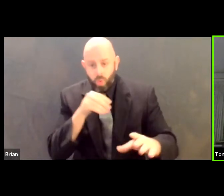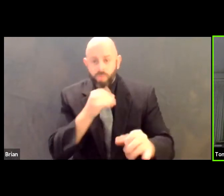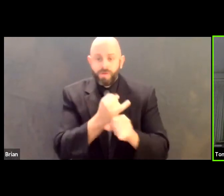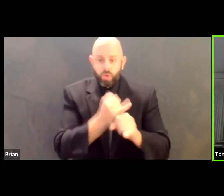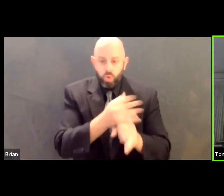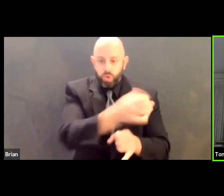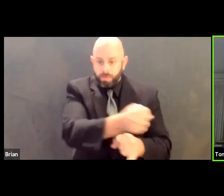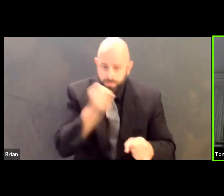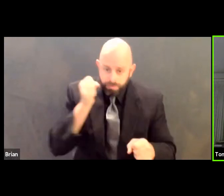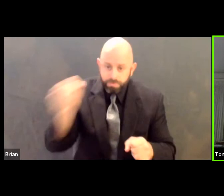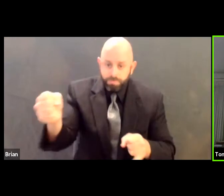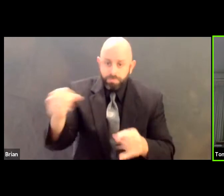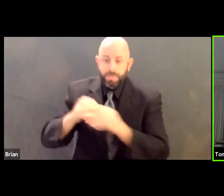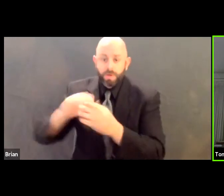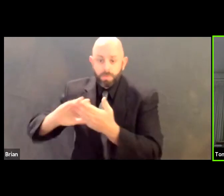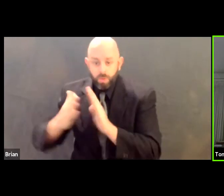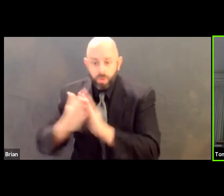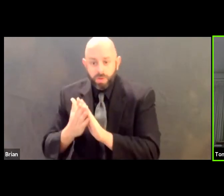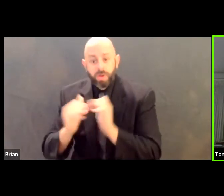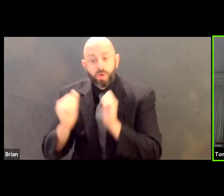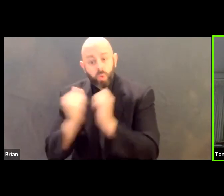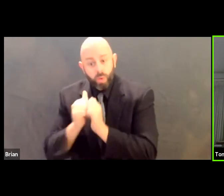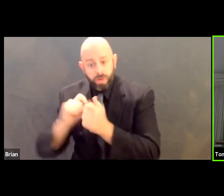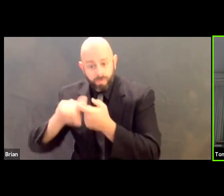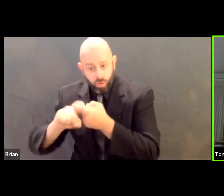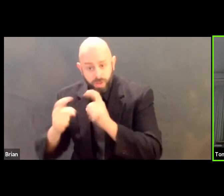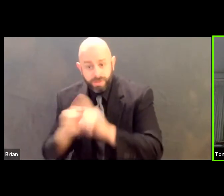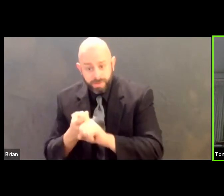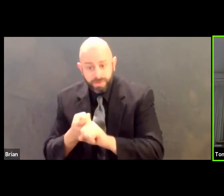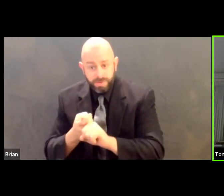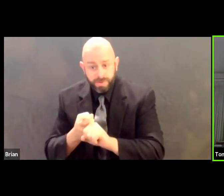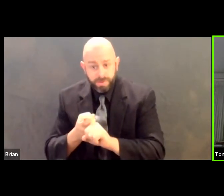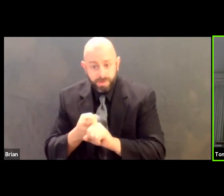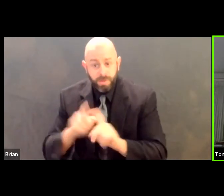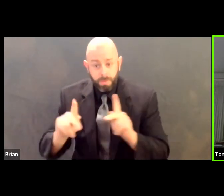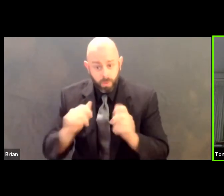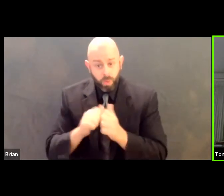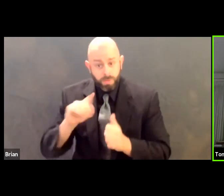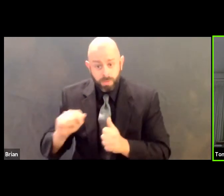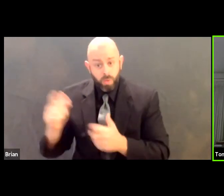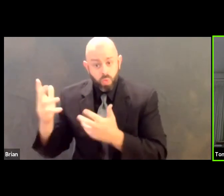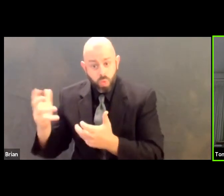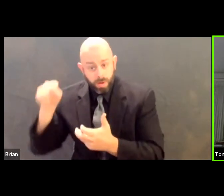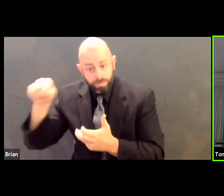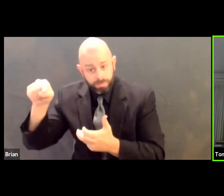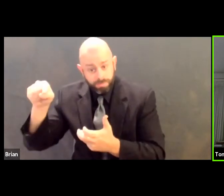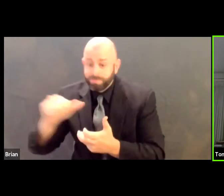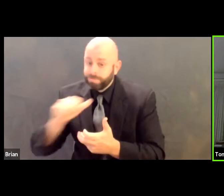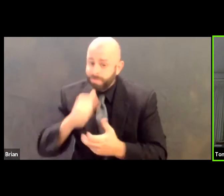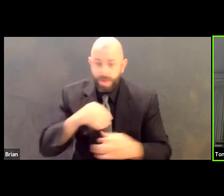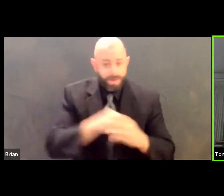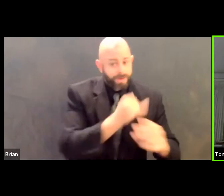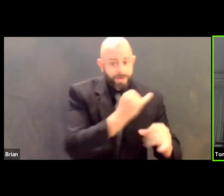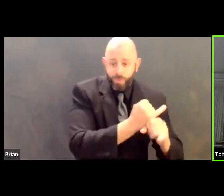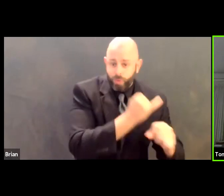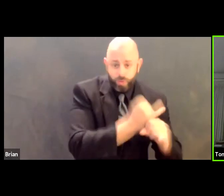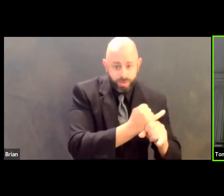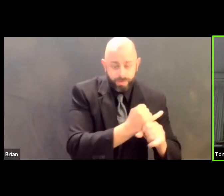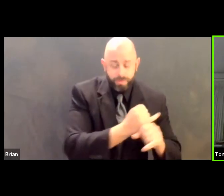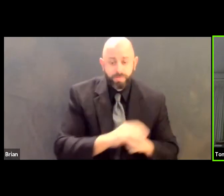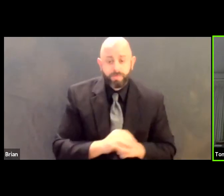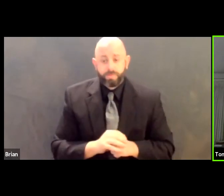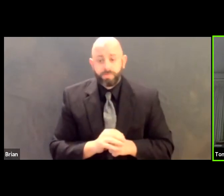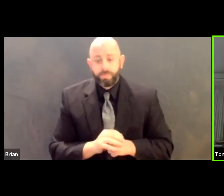community with their friends, where they want to be, not in an institution. But we haven't